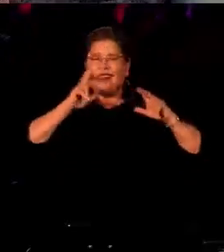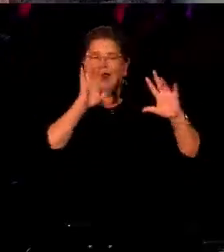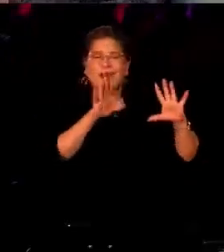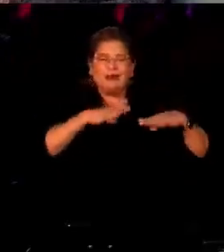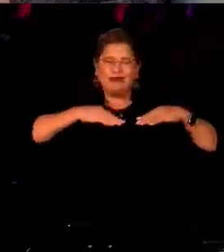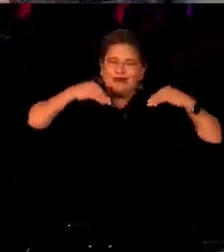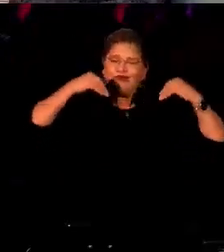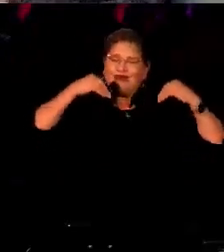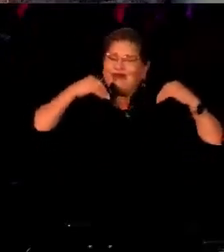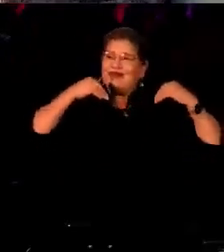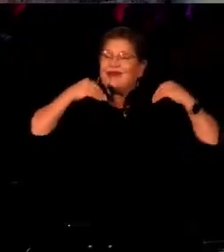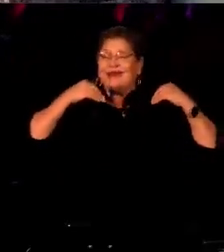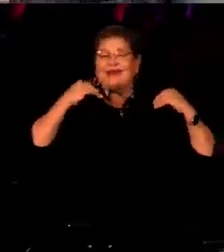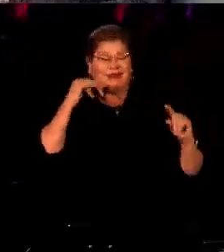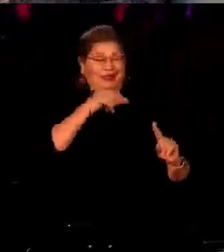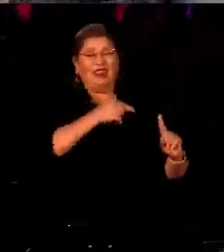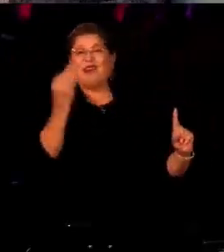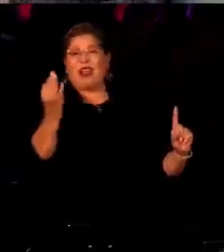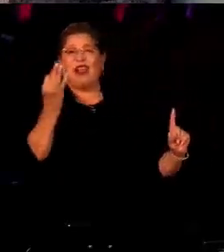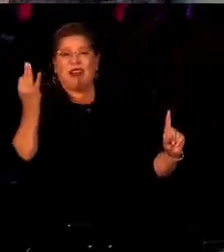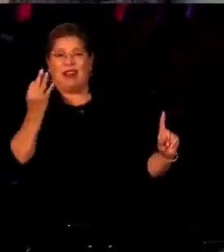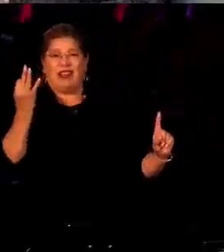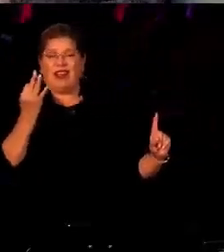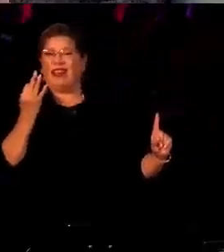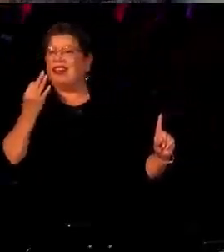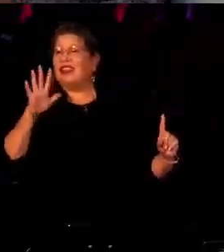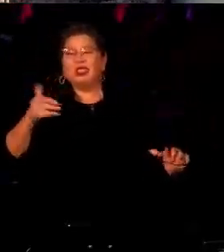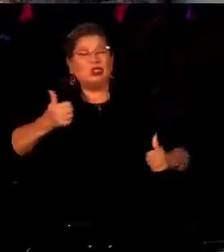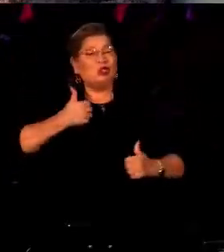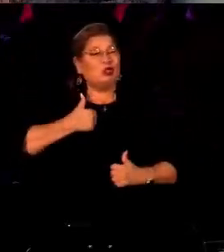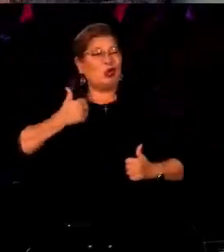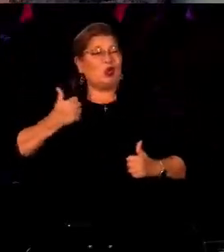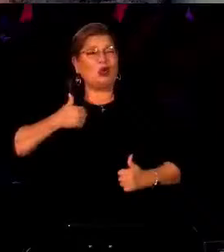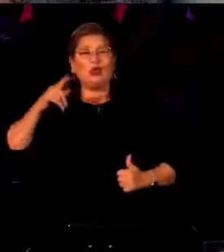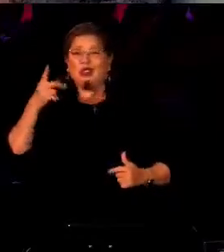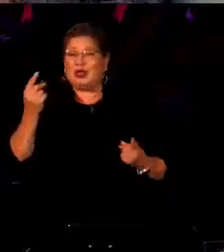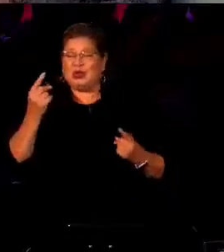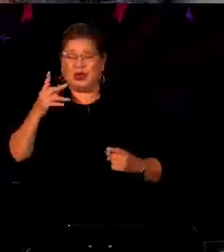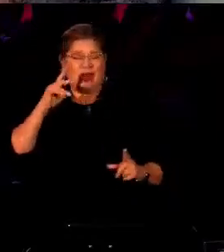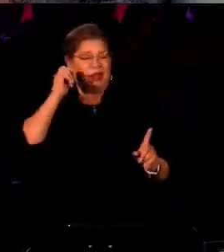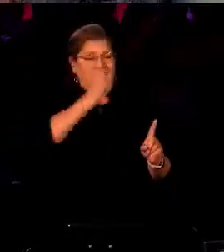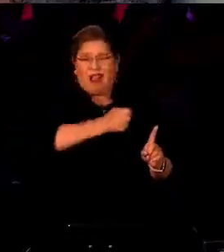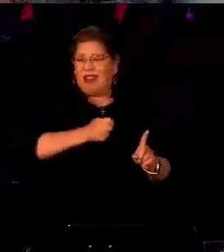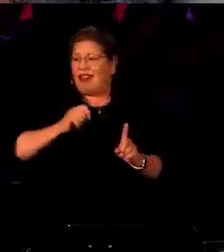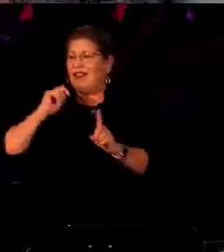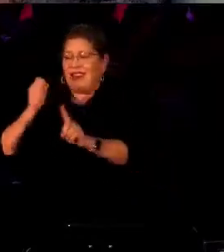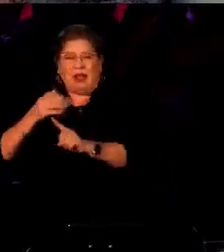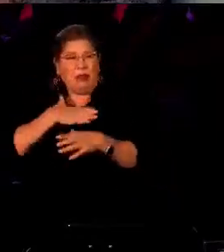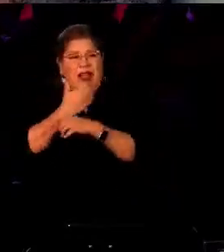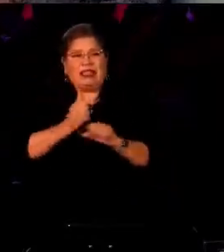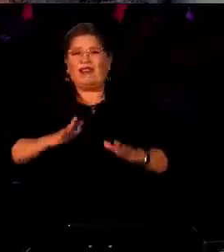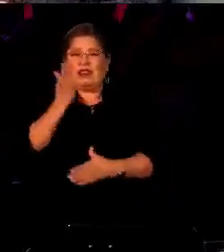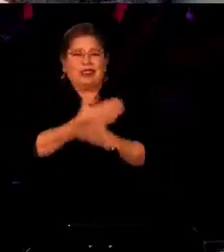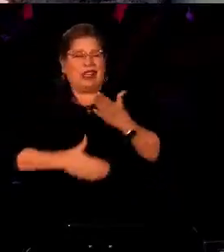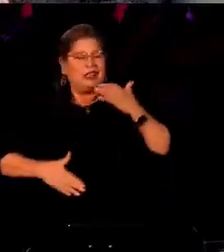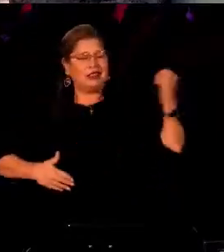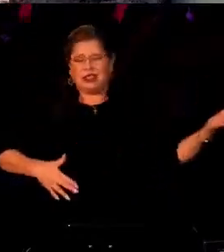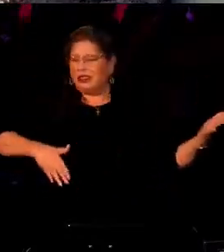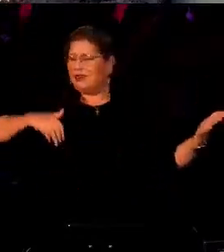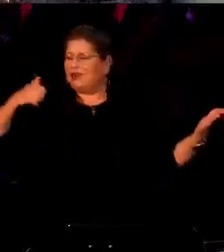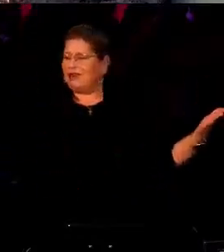grinning. It's Friday. The soldiers nailed my Savior's hands to the